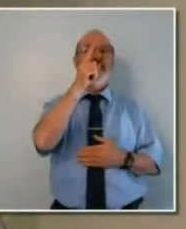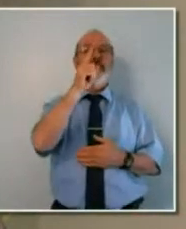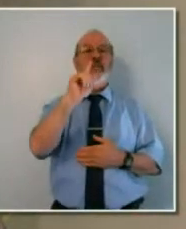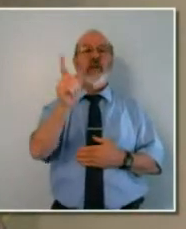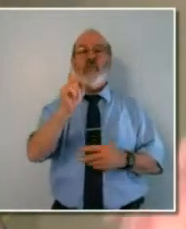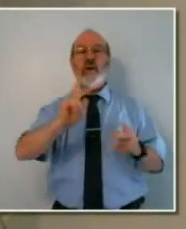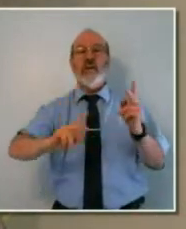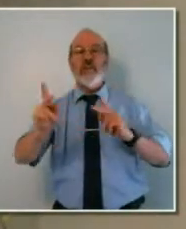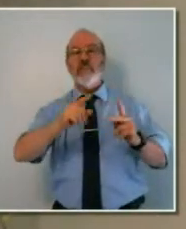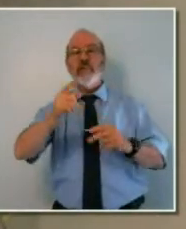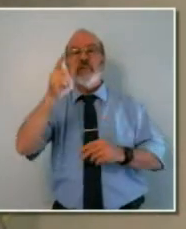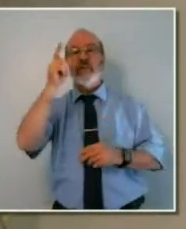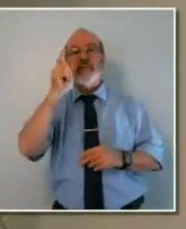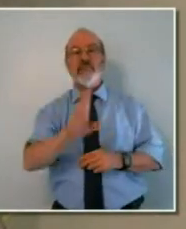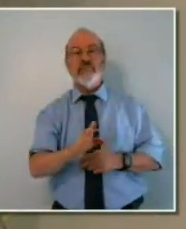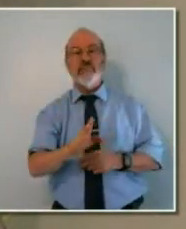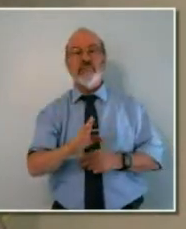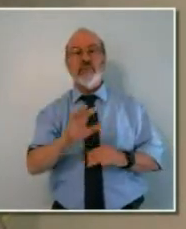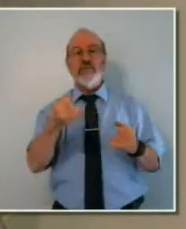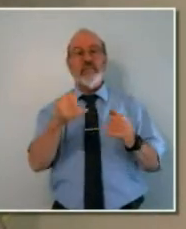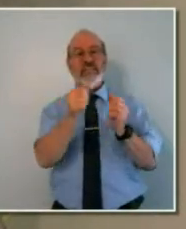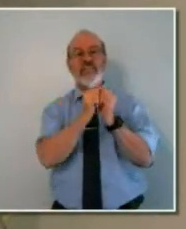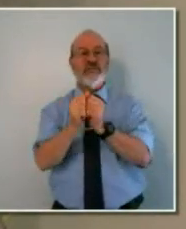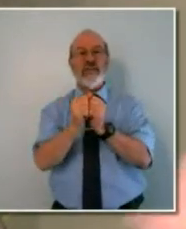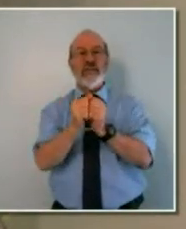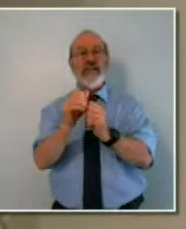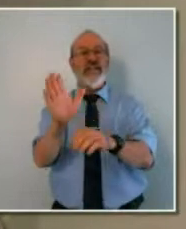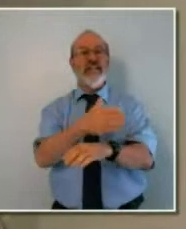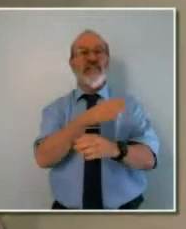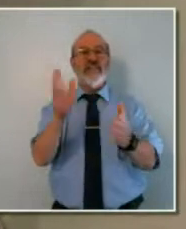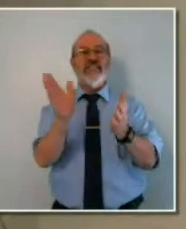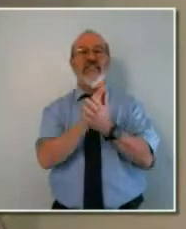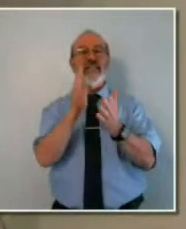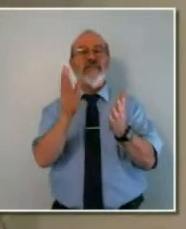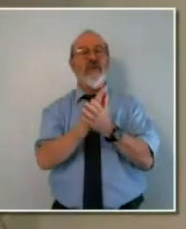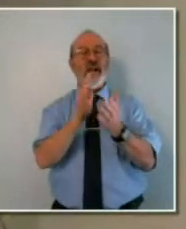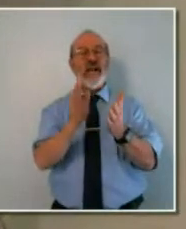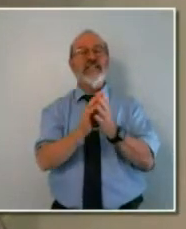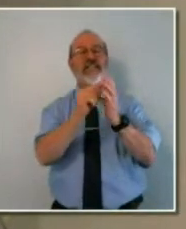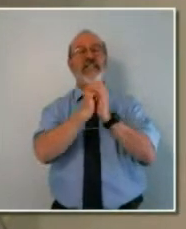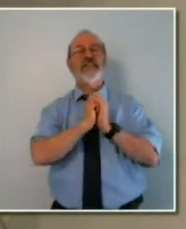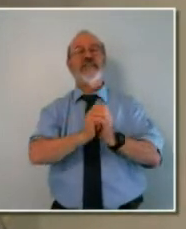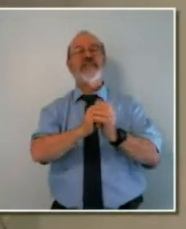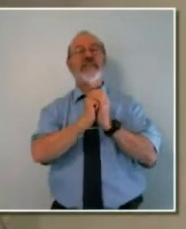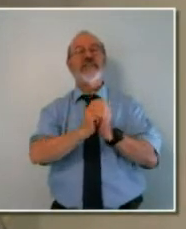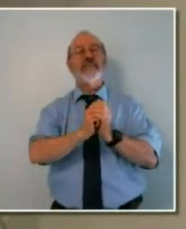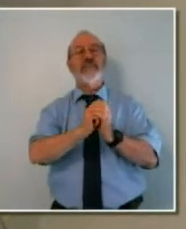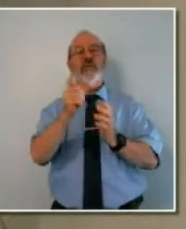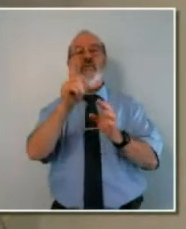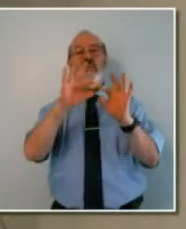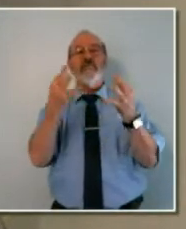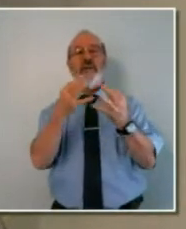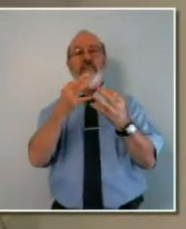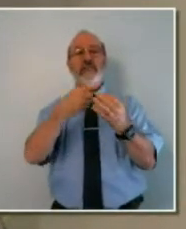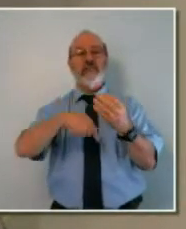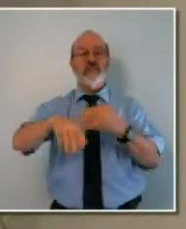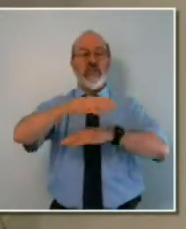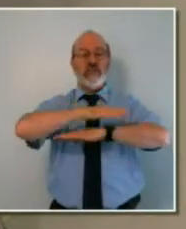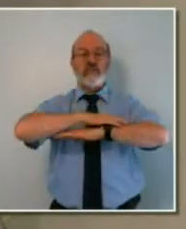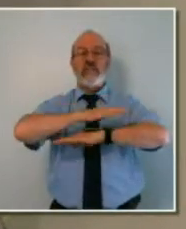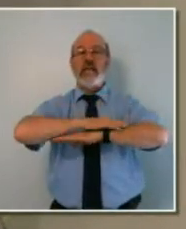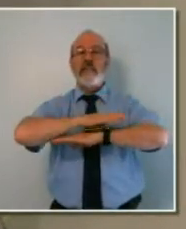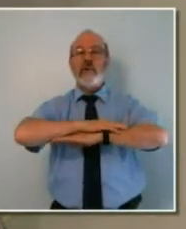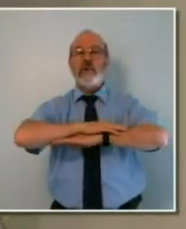of God who just get together and sing praise, who just worship? Where are the families who around their table and in